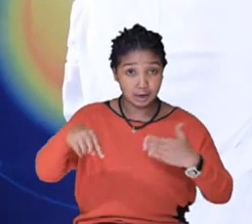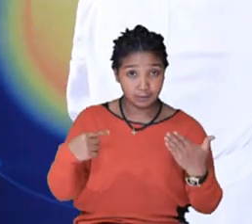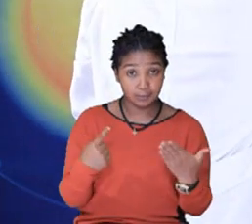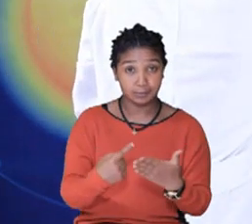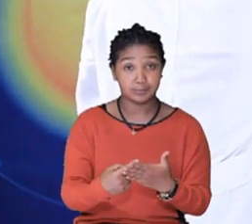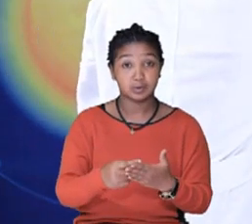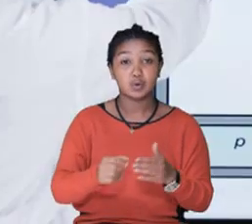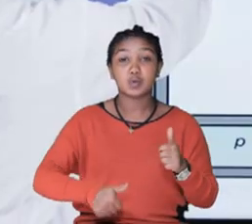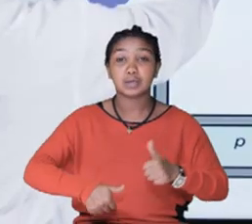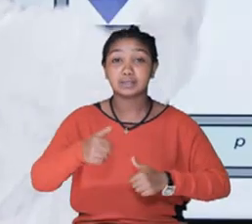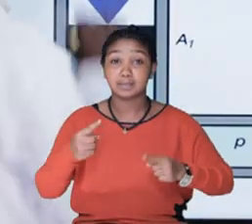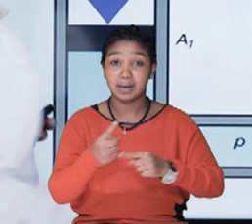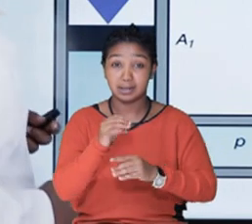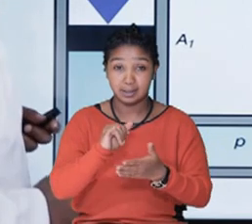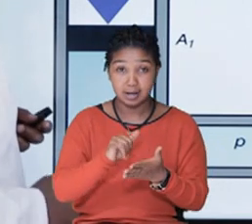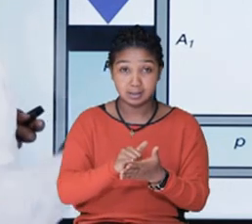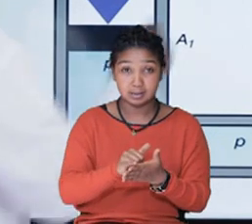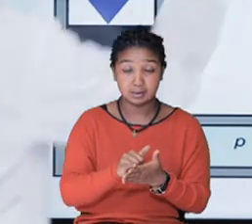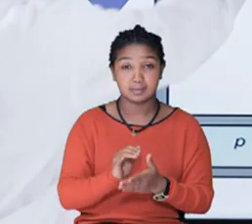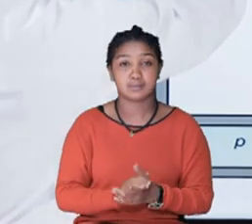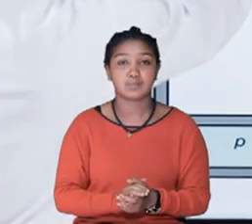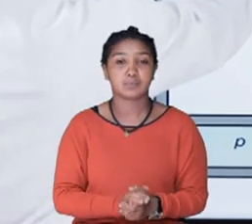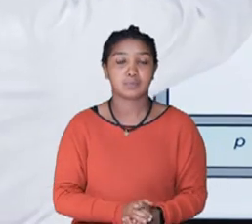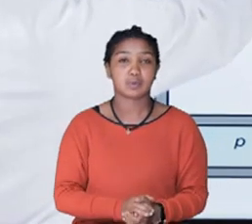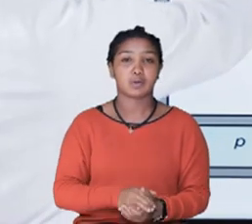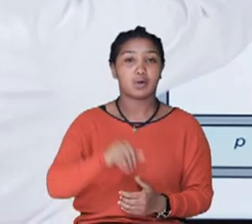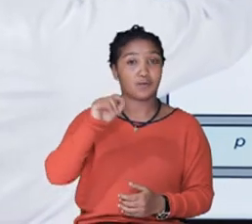Therefore, which implies that